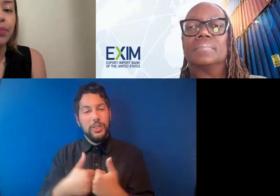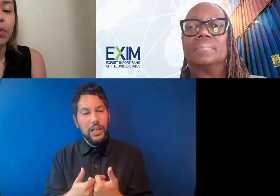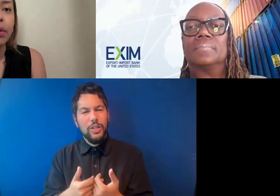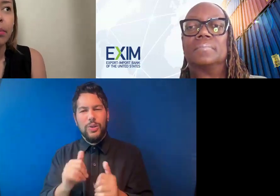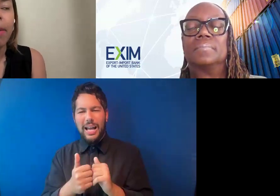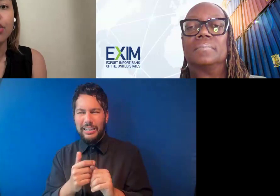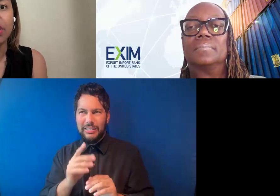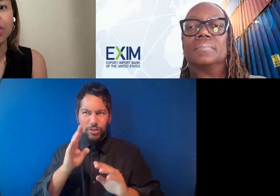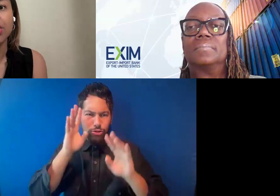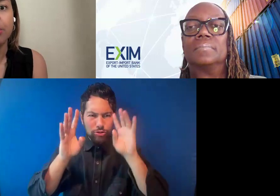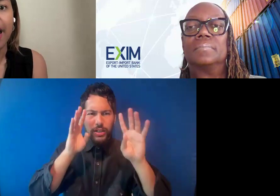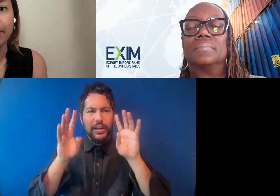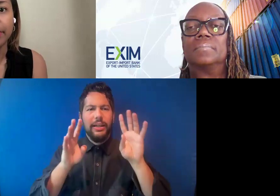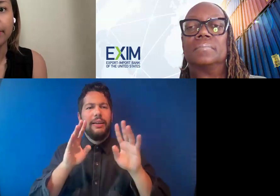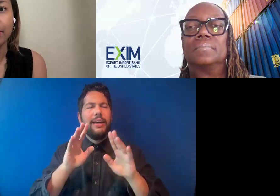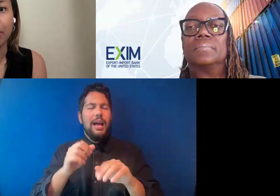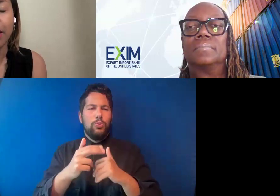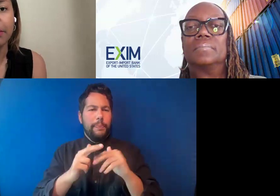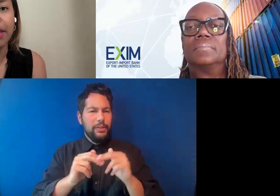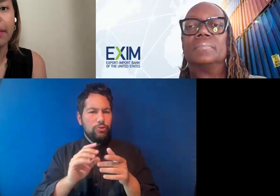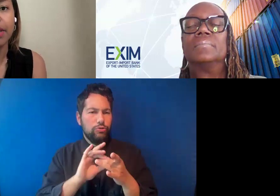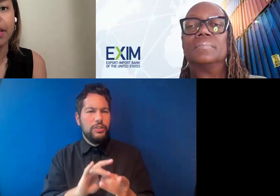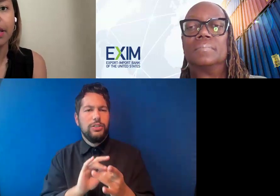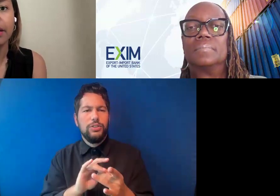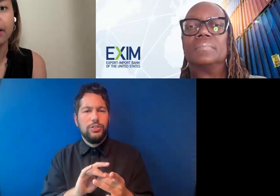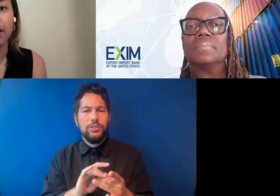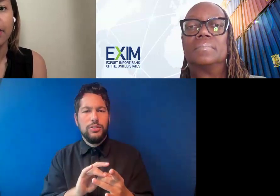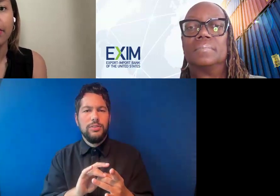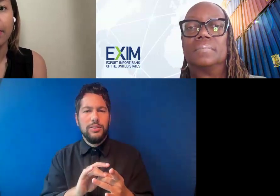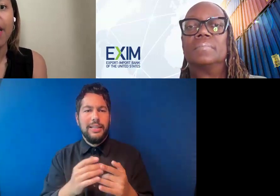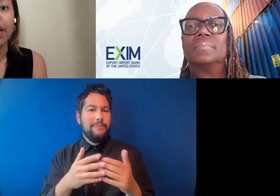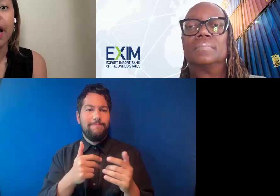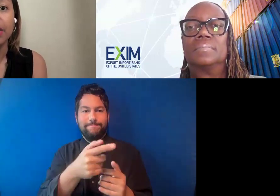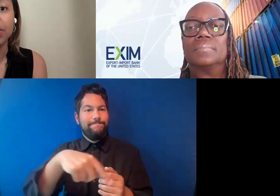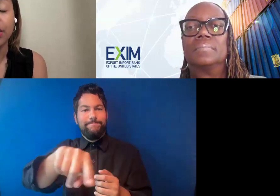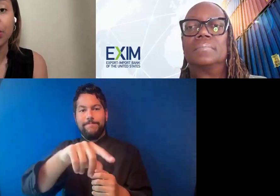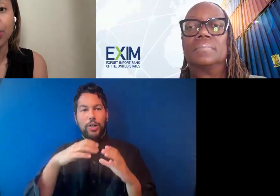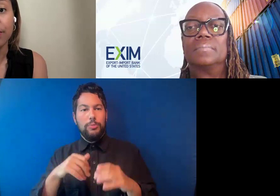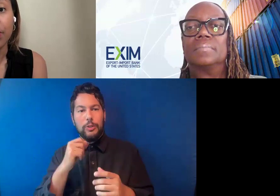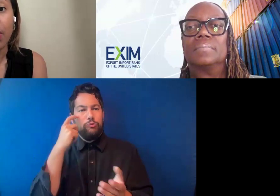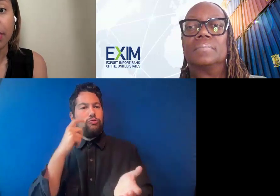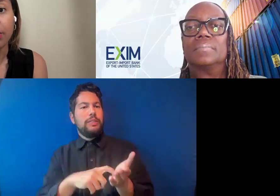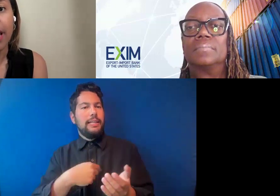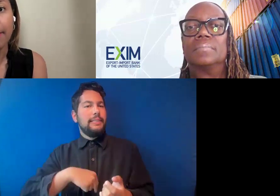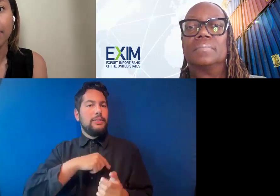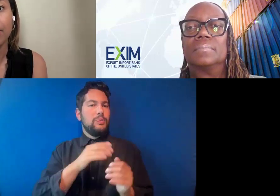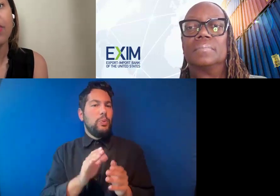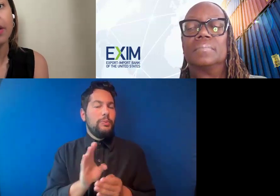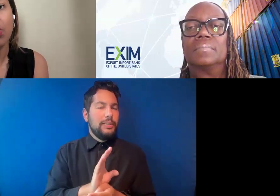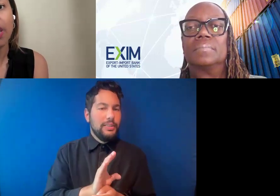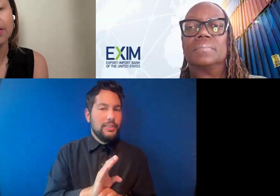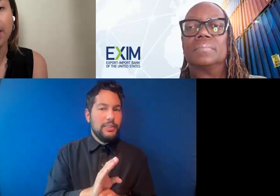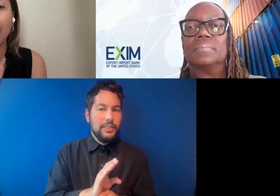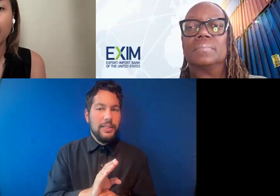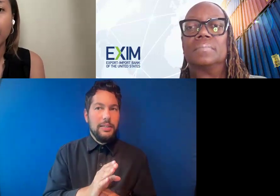to still make a relationship happen, may not be in the methodology that you would have thought that it would